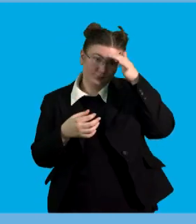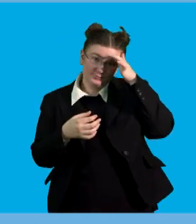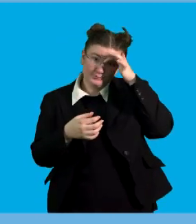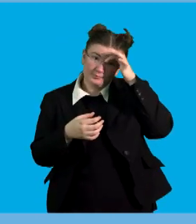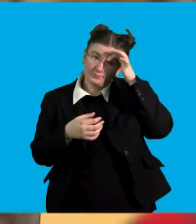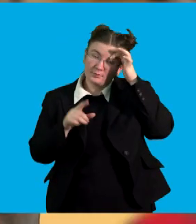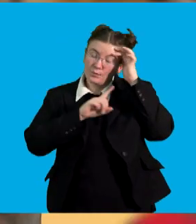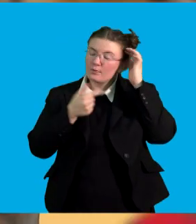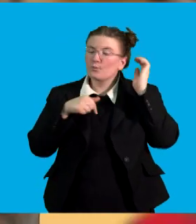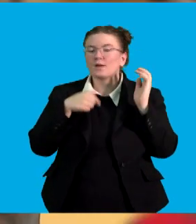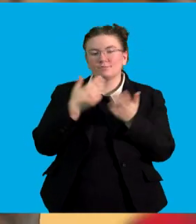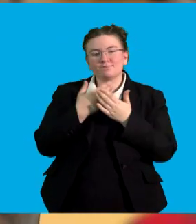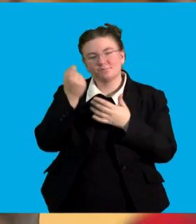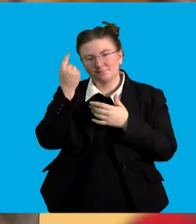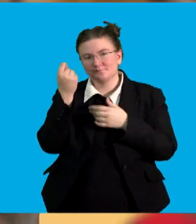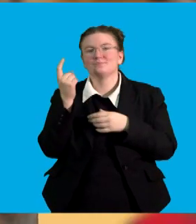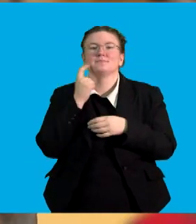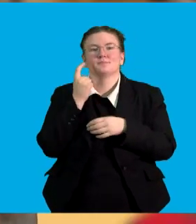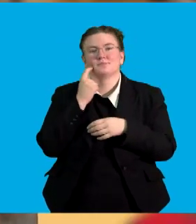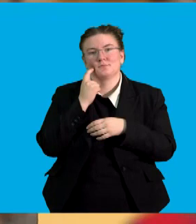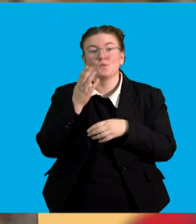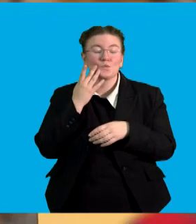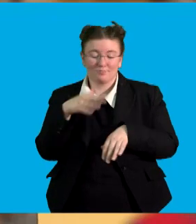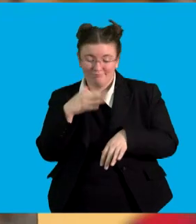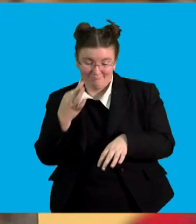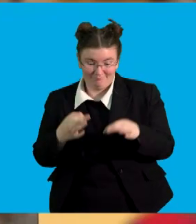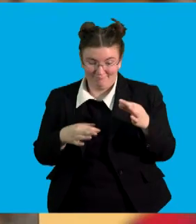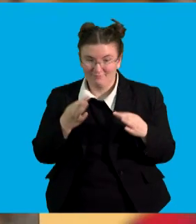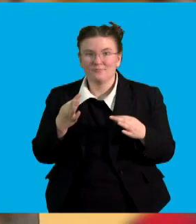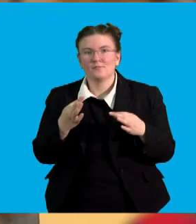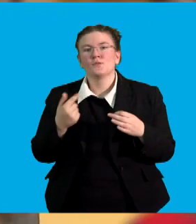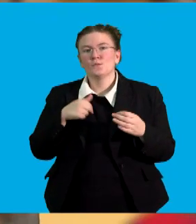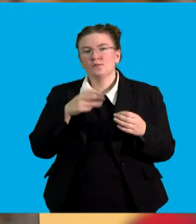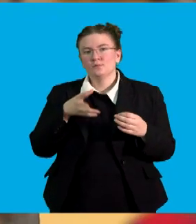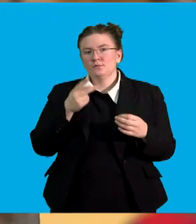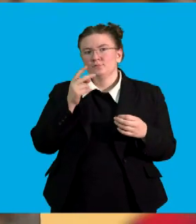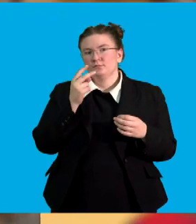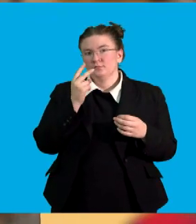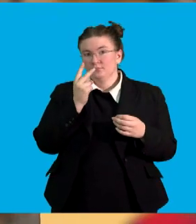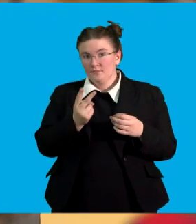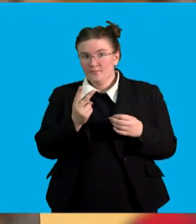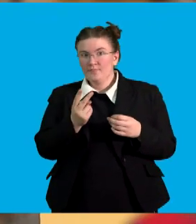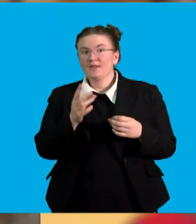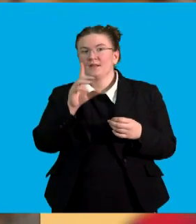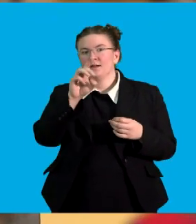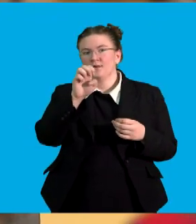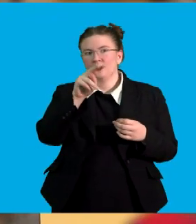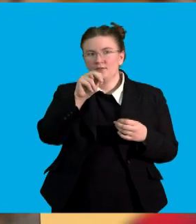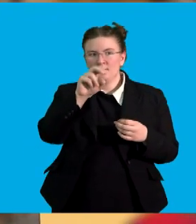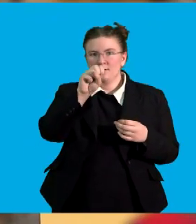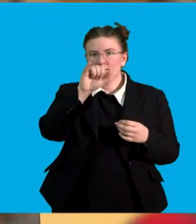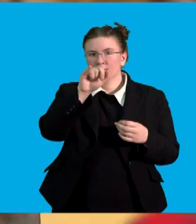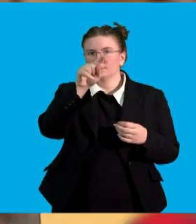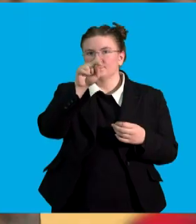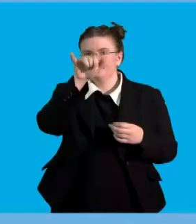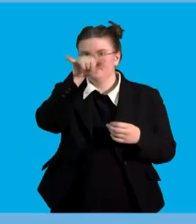tackle bit by bit until we achieve what we set to achieve. So what we're going to be doing is we're going to be looking at the density,